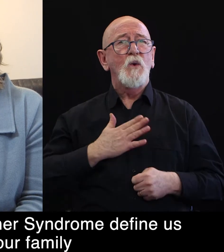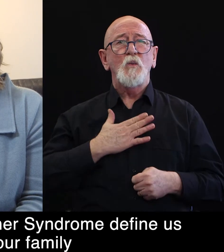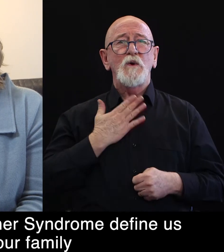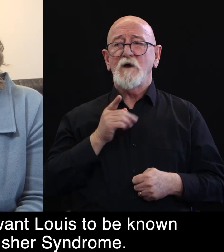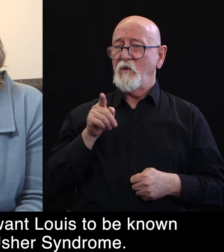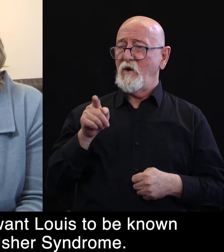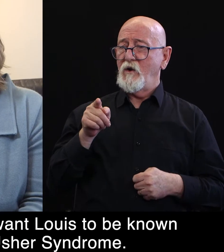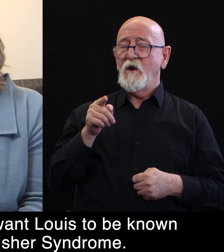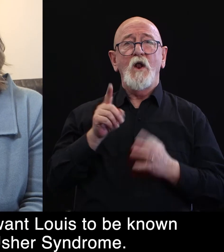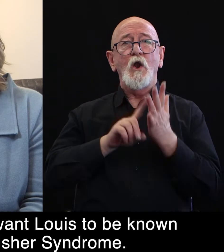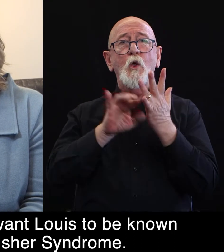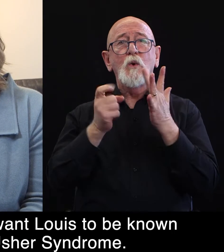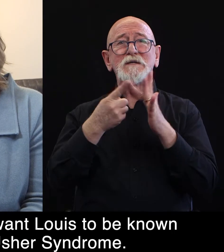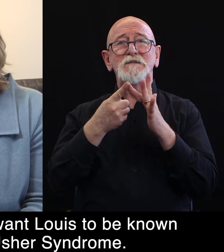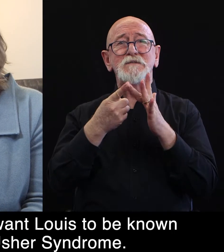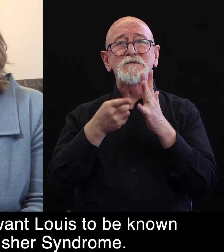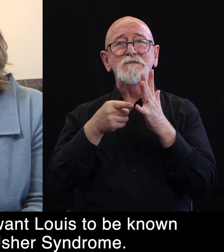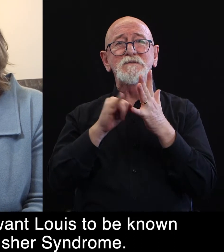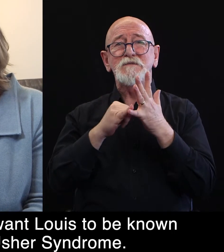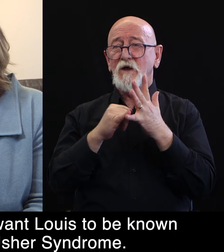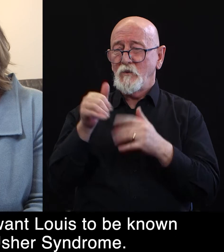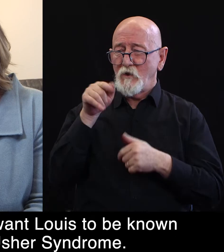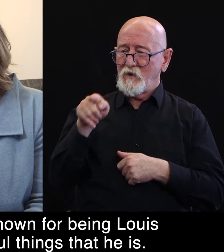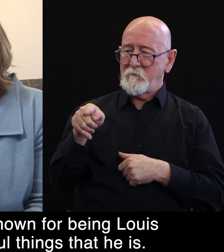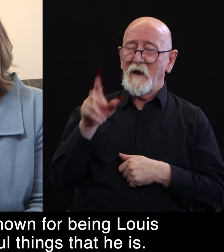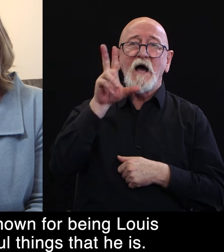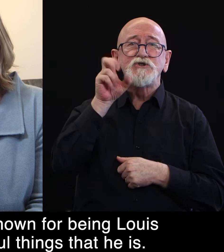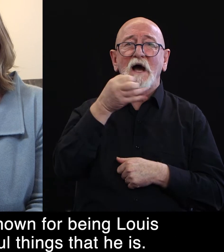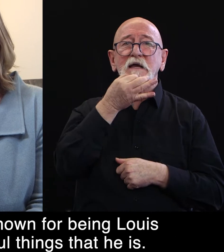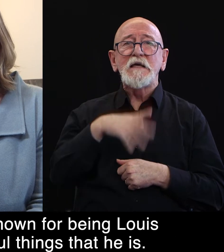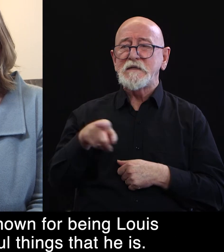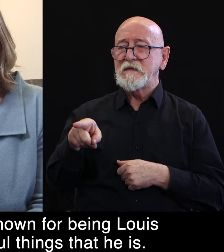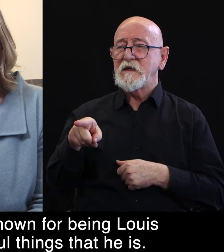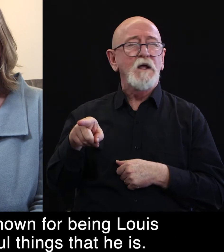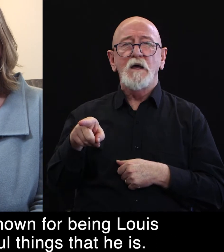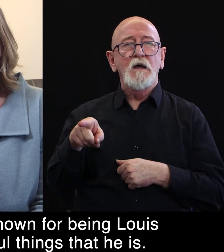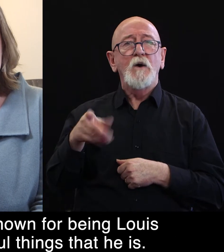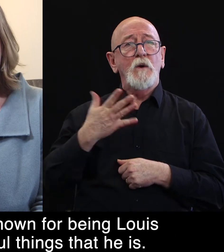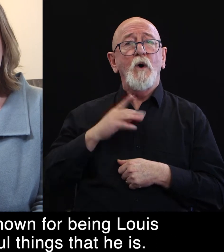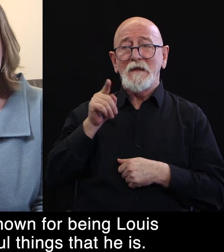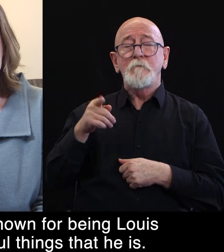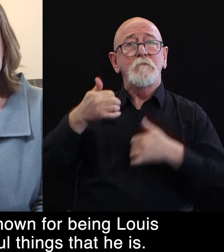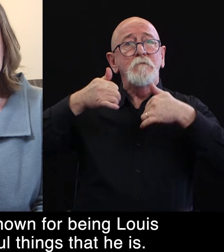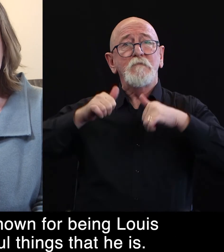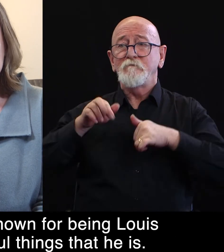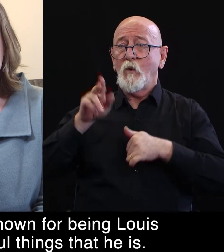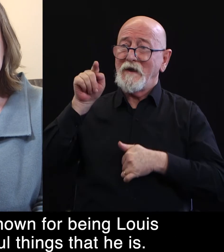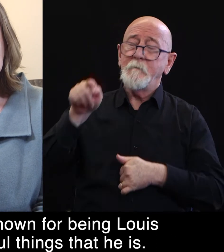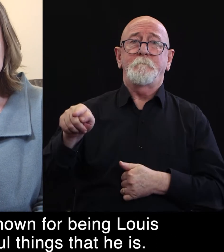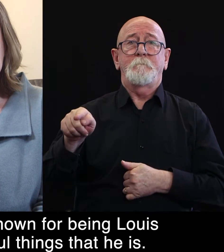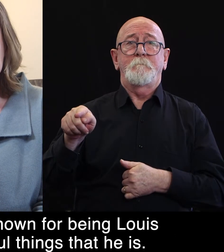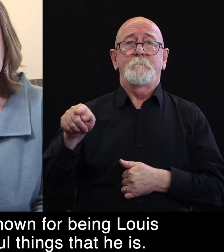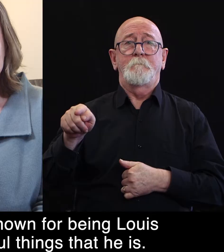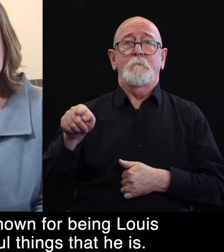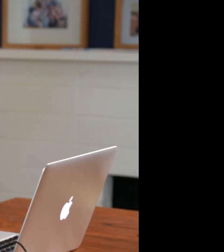certainly don't want Lewis to be known as the kid with Usher syndrome. We want him to be known for being Lewis and all the wonderful